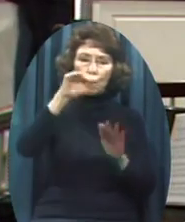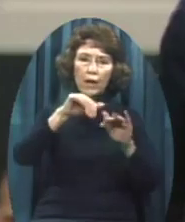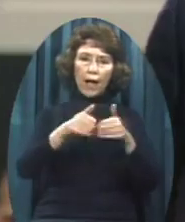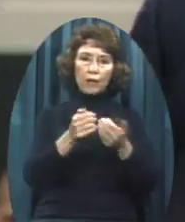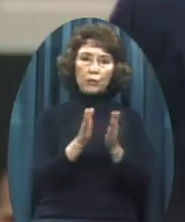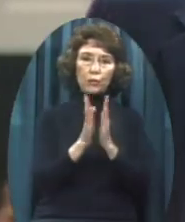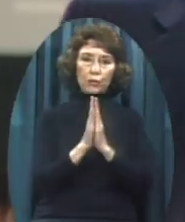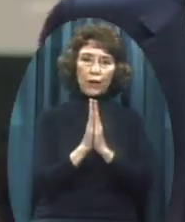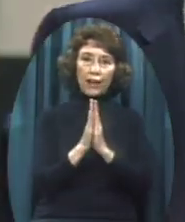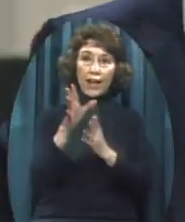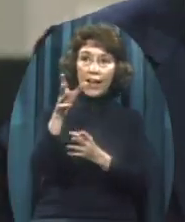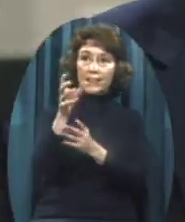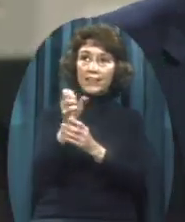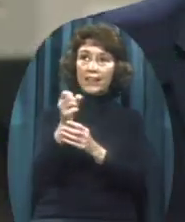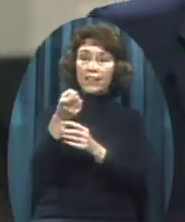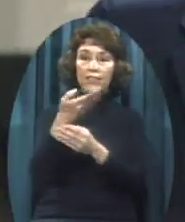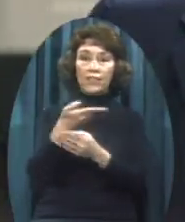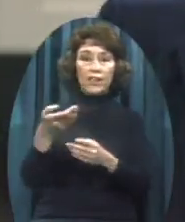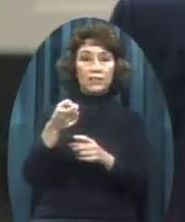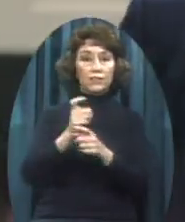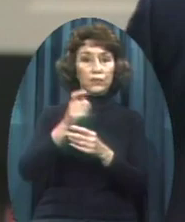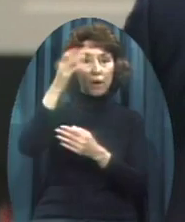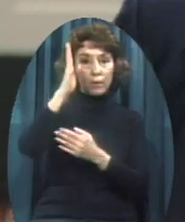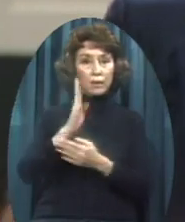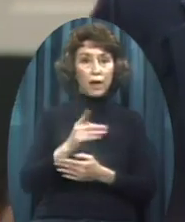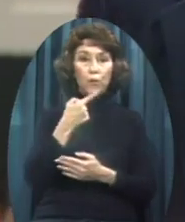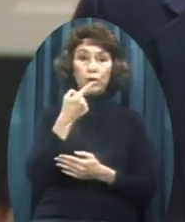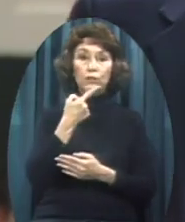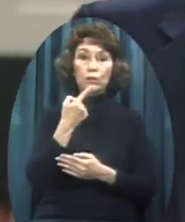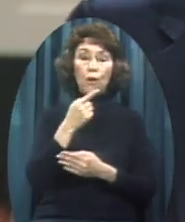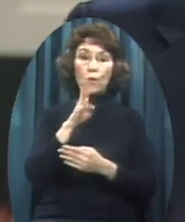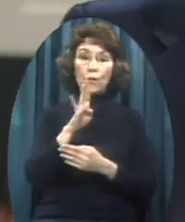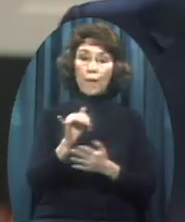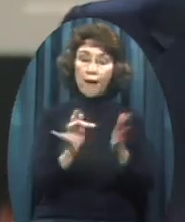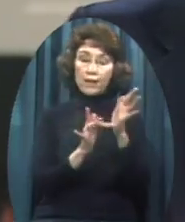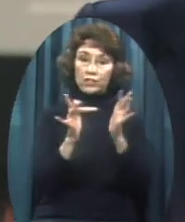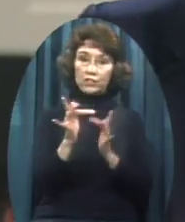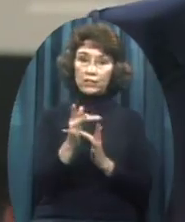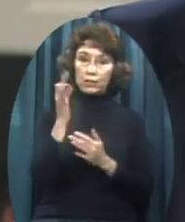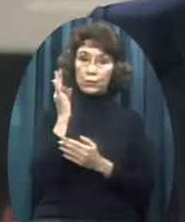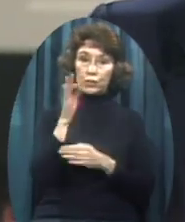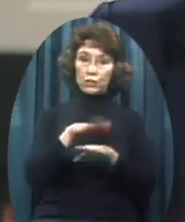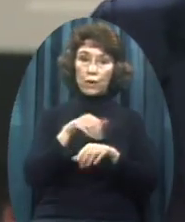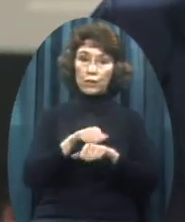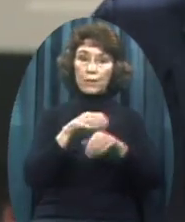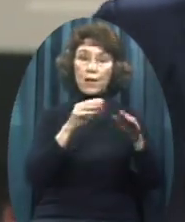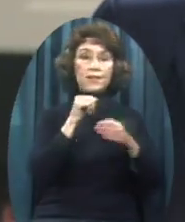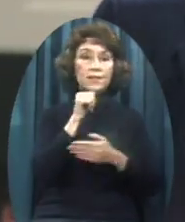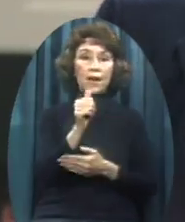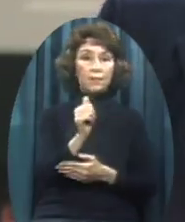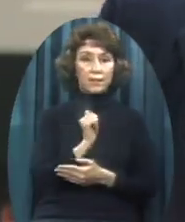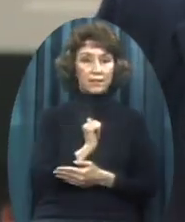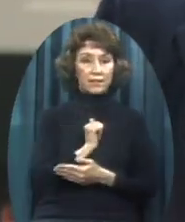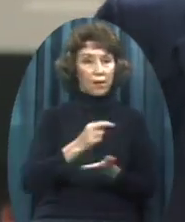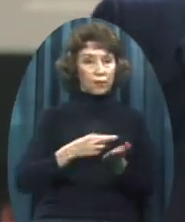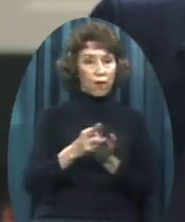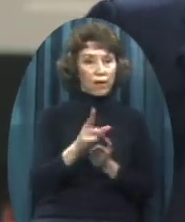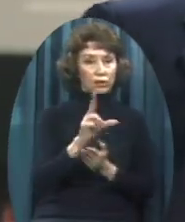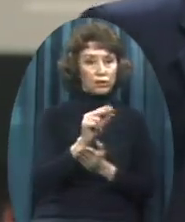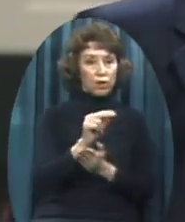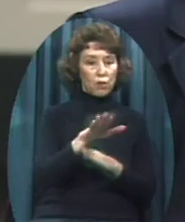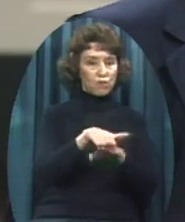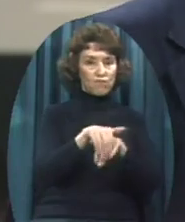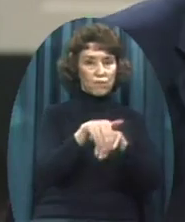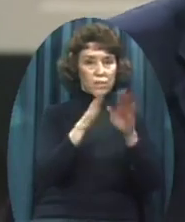God. And we're told by the Lord Jesus in the Sermon on the Mount not to be self-righteous, not to try to